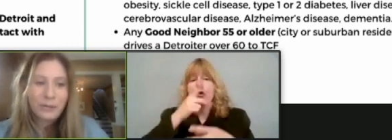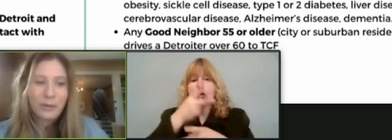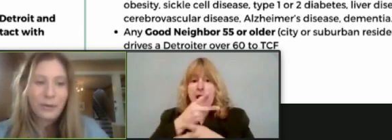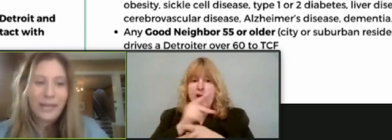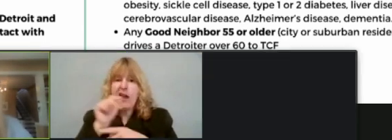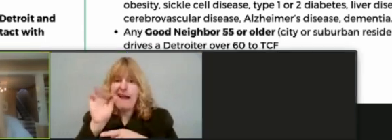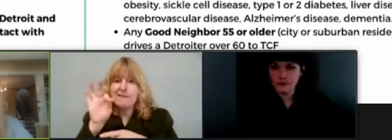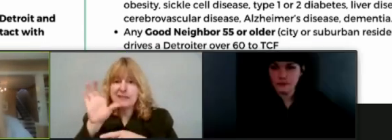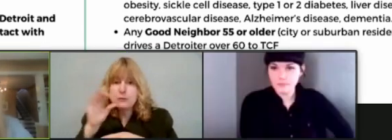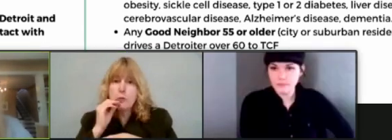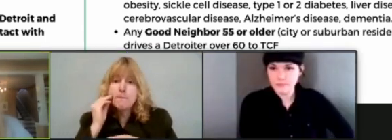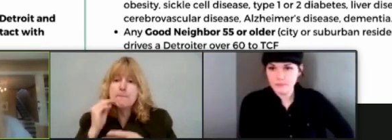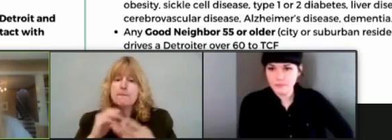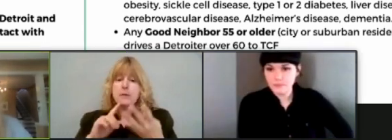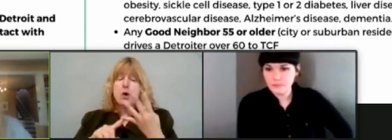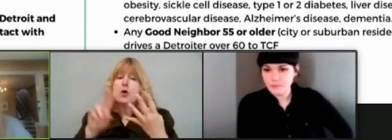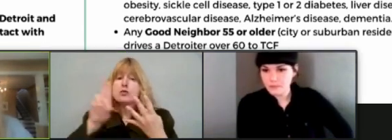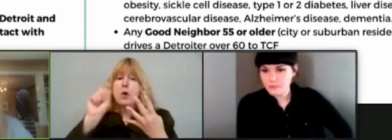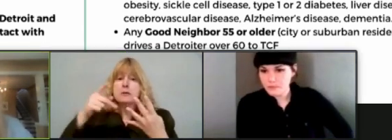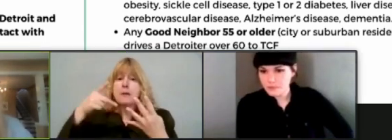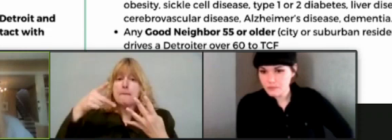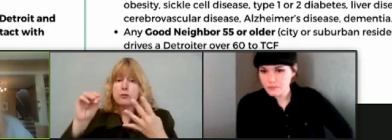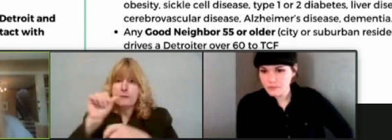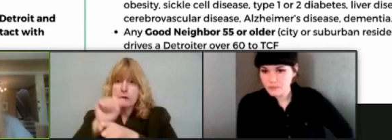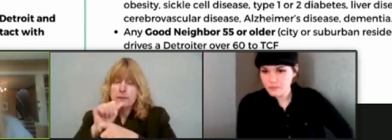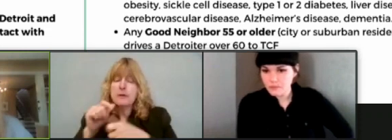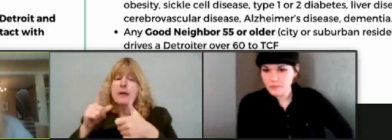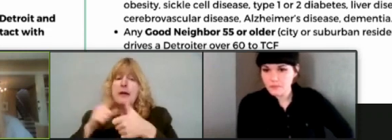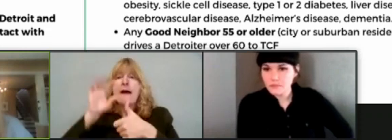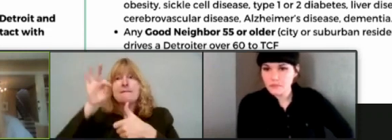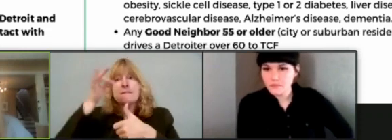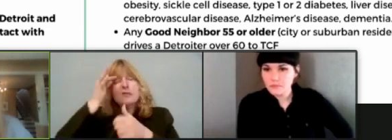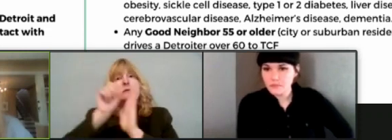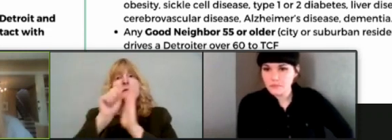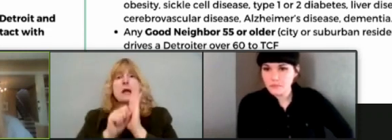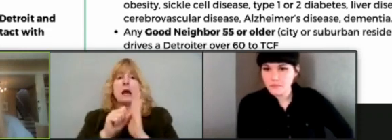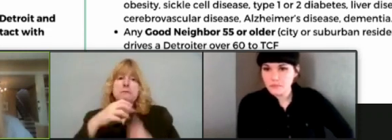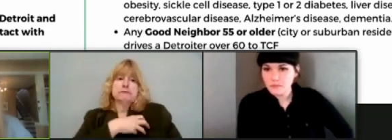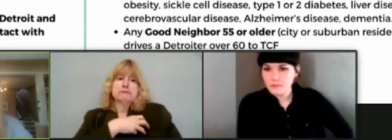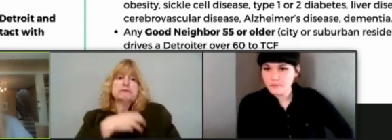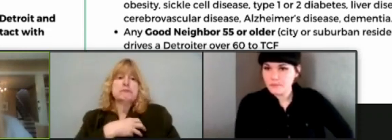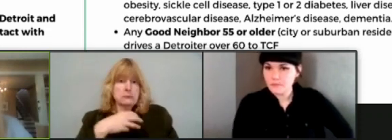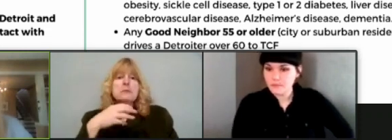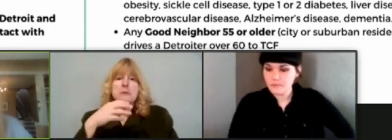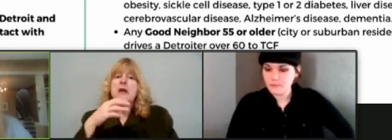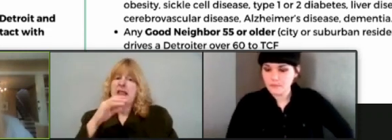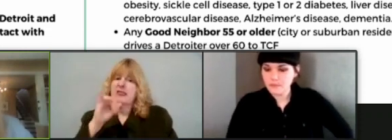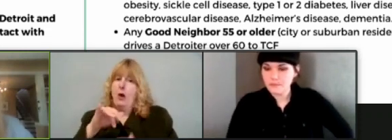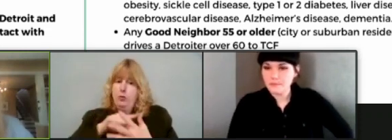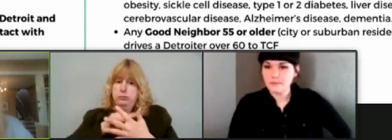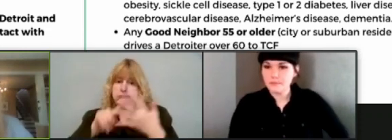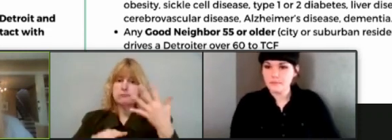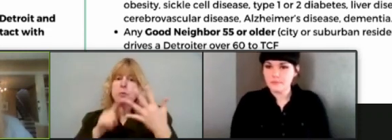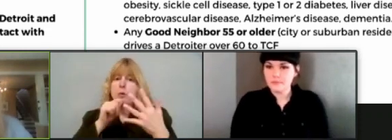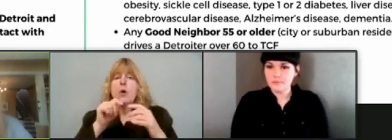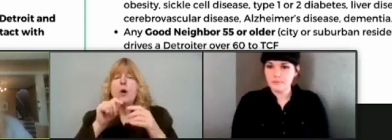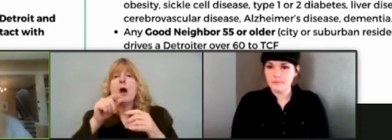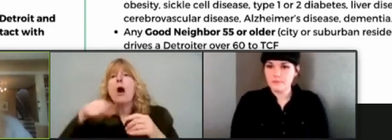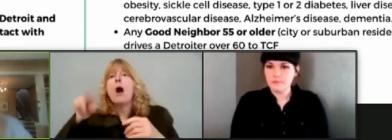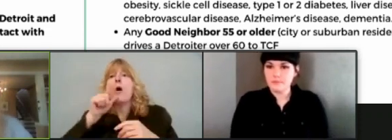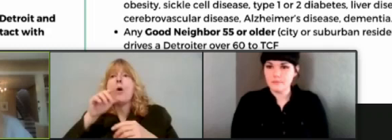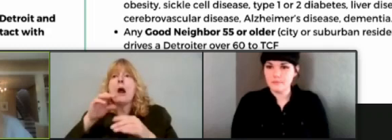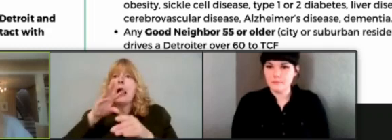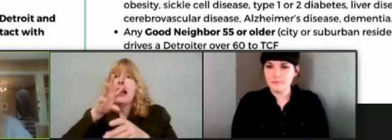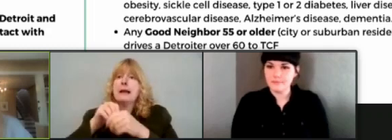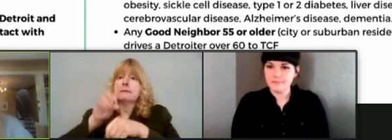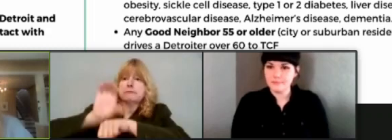postal employees, as well as our federal, state law enforcement officials, to name a few, our active members in the clergy who live and